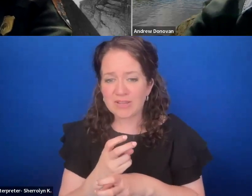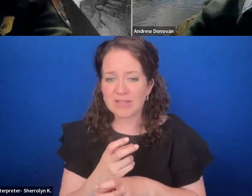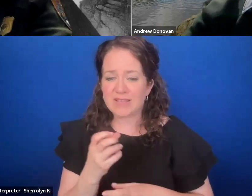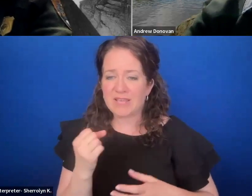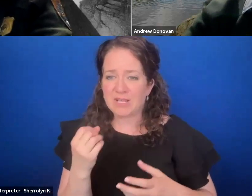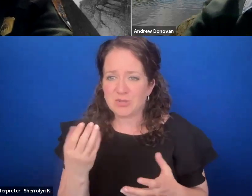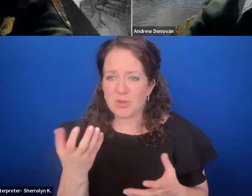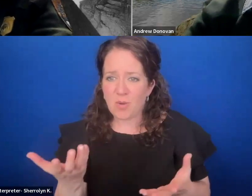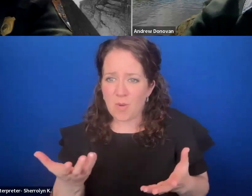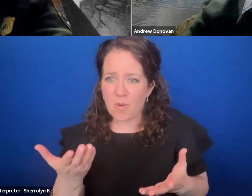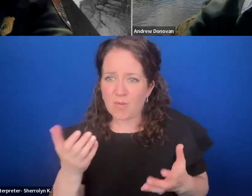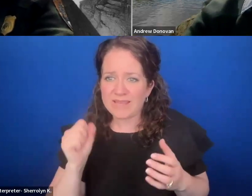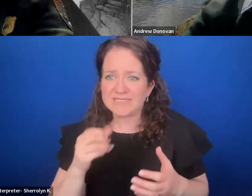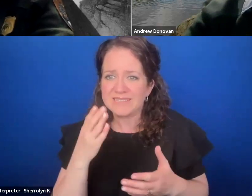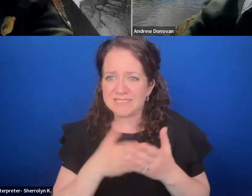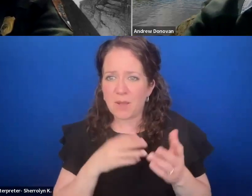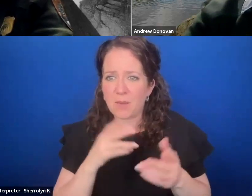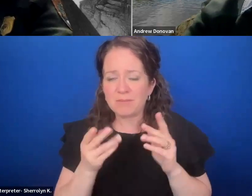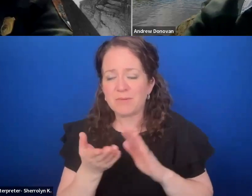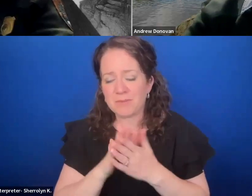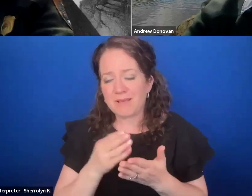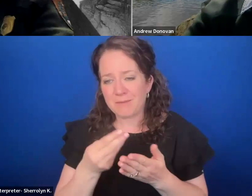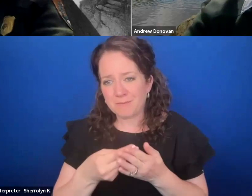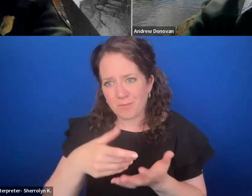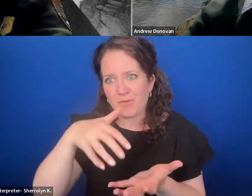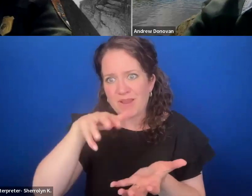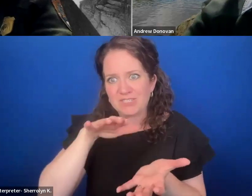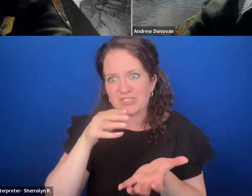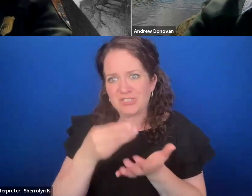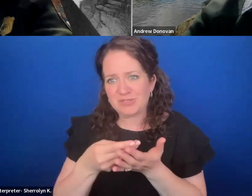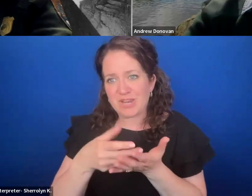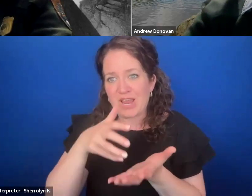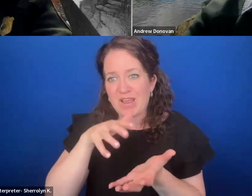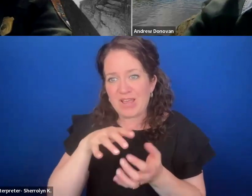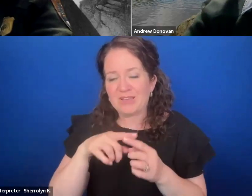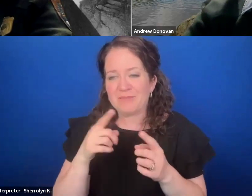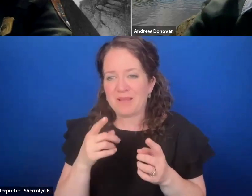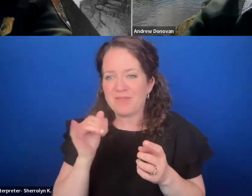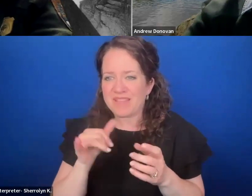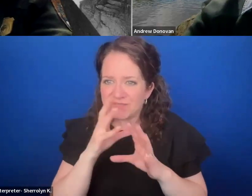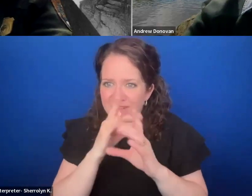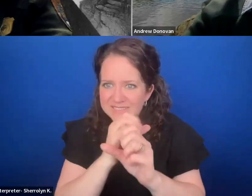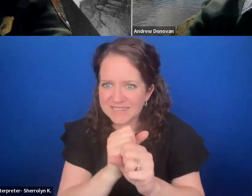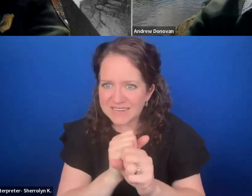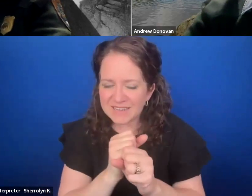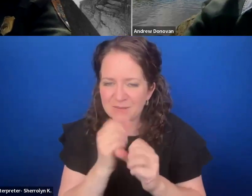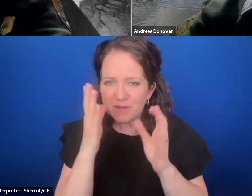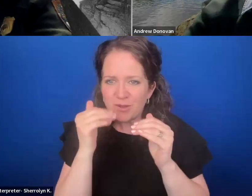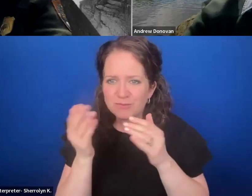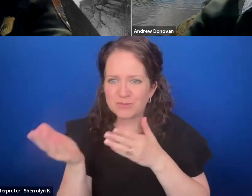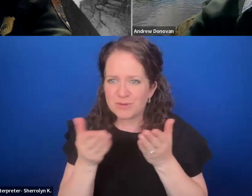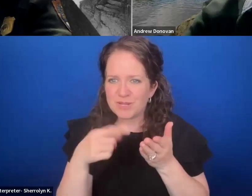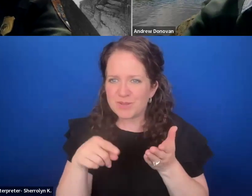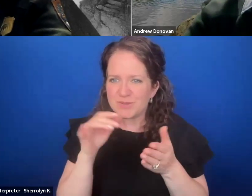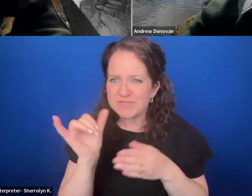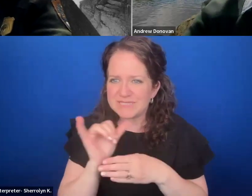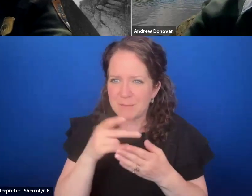very wealthy, I think is super fascinating. We are hoping to bring you Parked at Home again